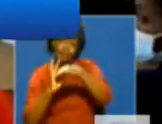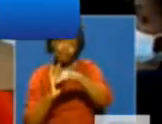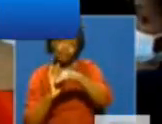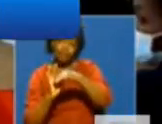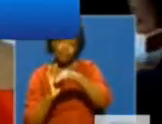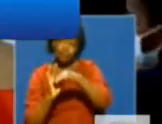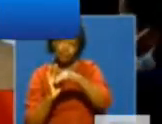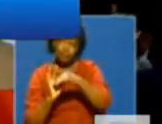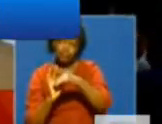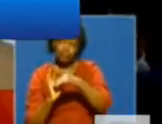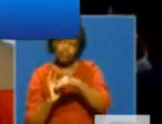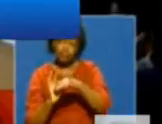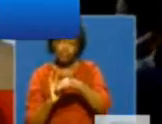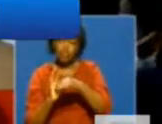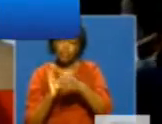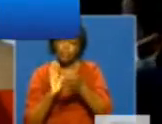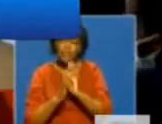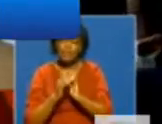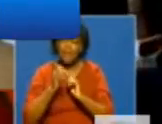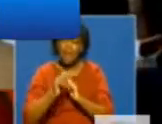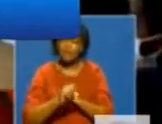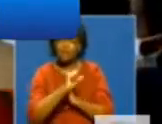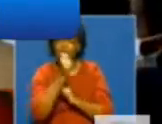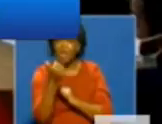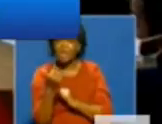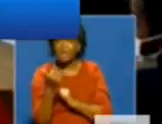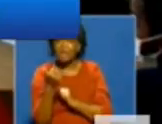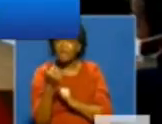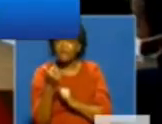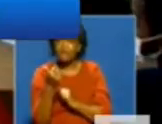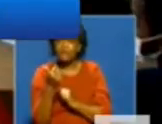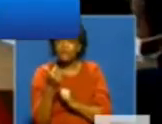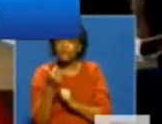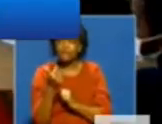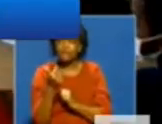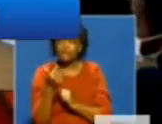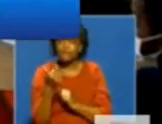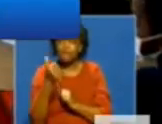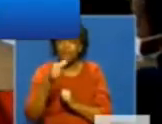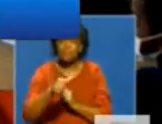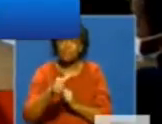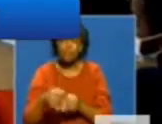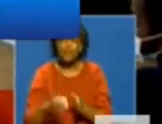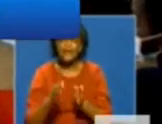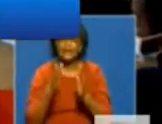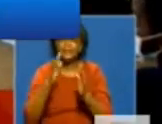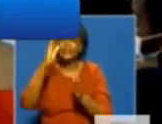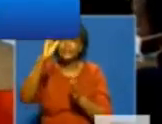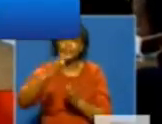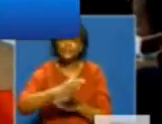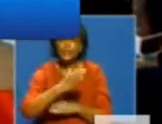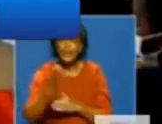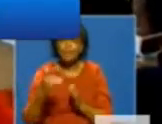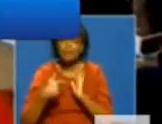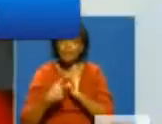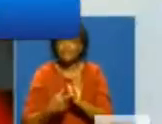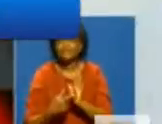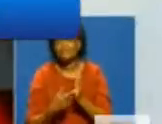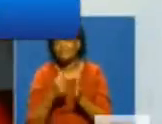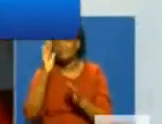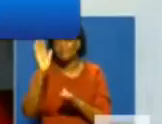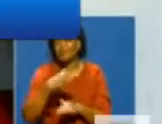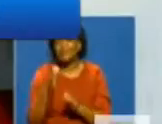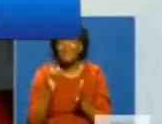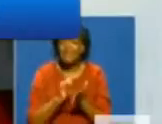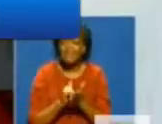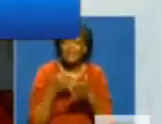an alternative to parliament, where you had, or you could have, a rogue parliament that becomes a